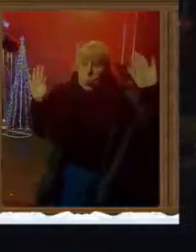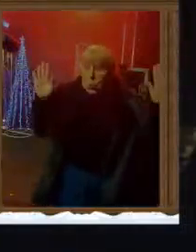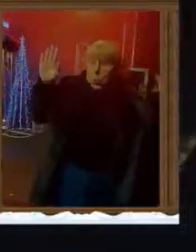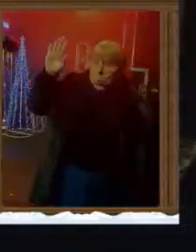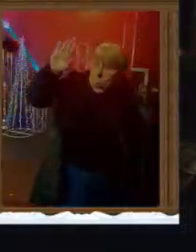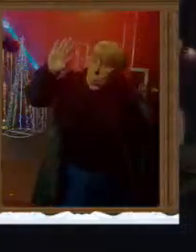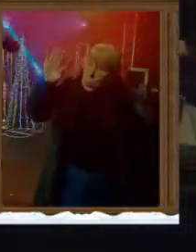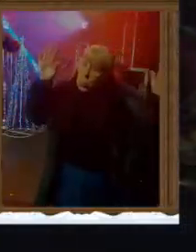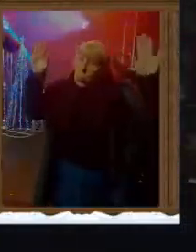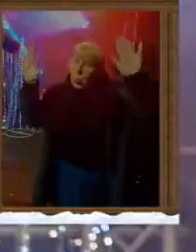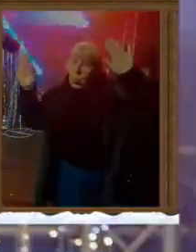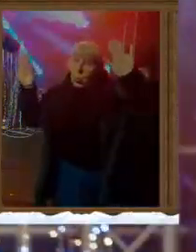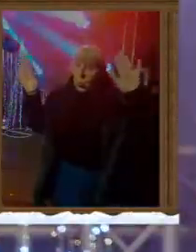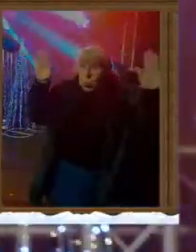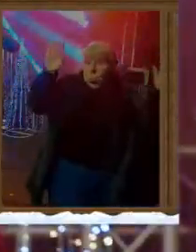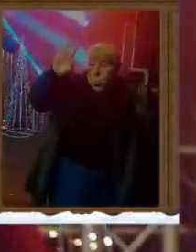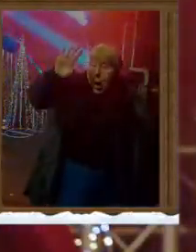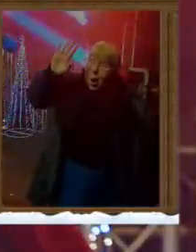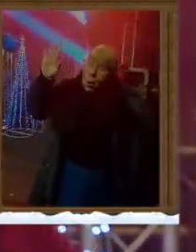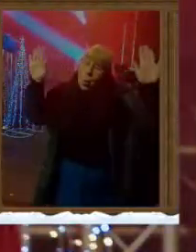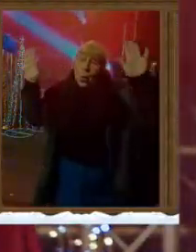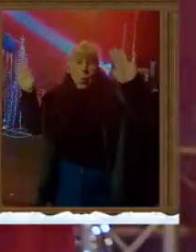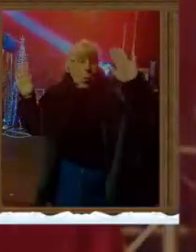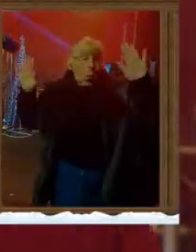All the way to the back.